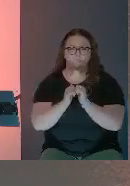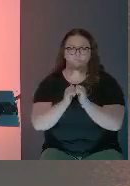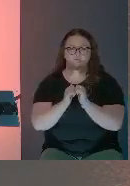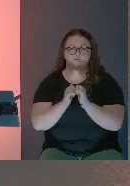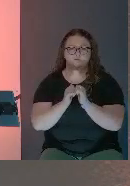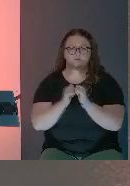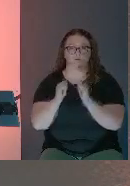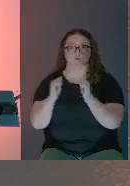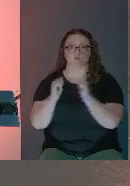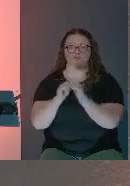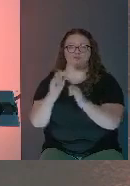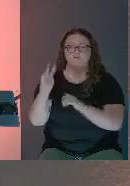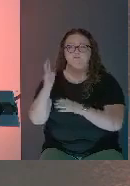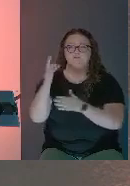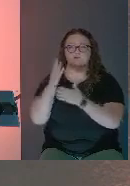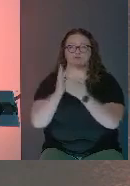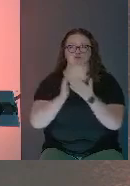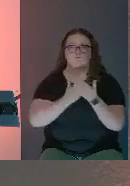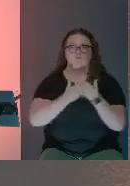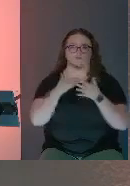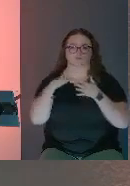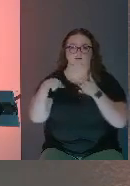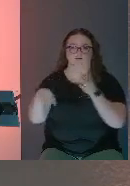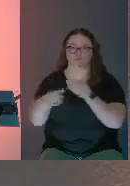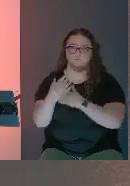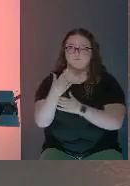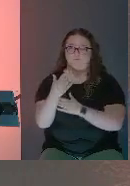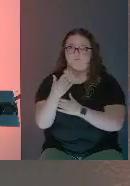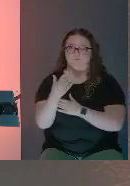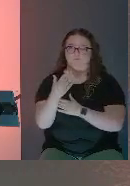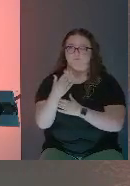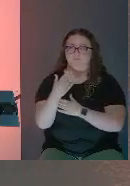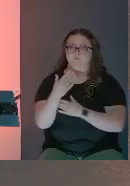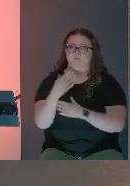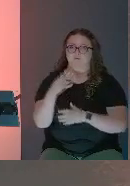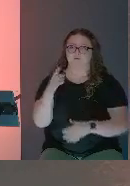With the second part of our study this morning, this great mystery.